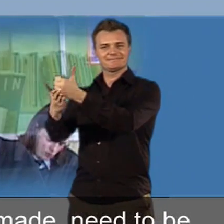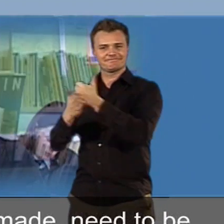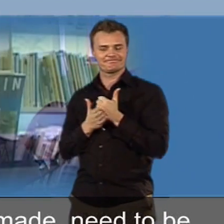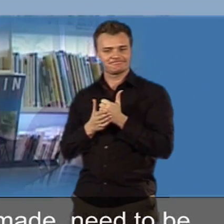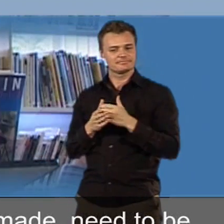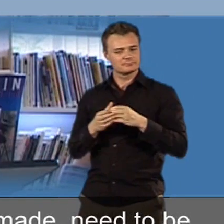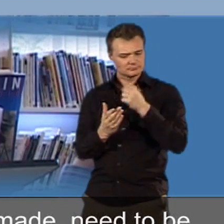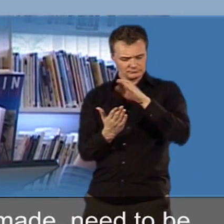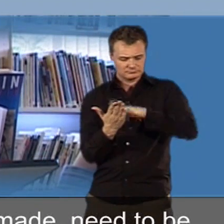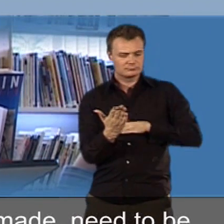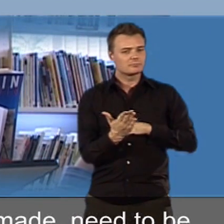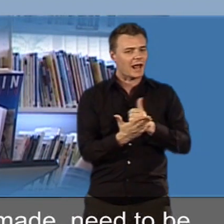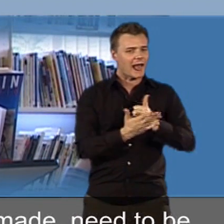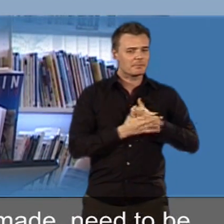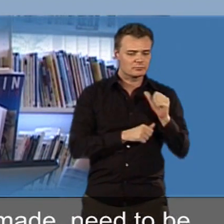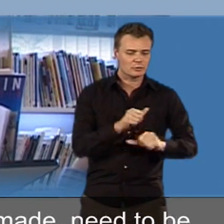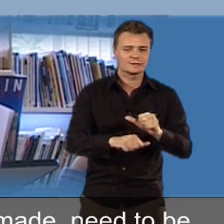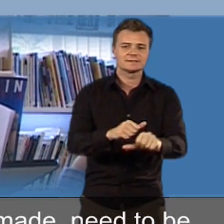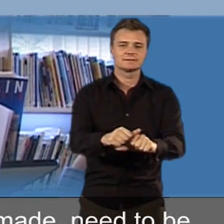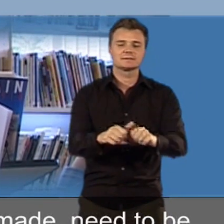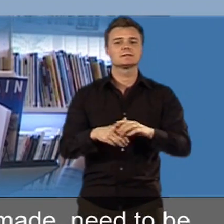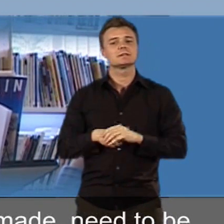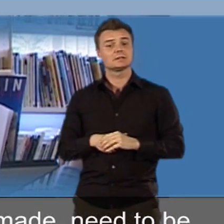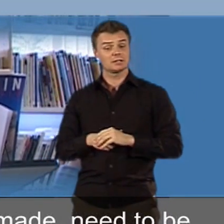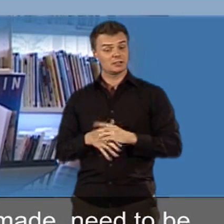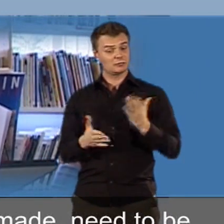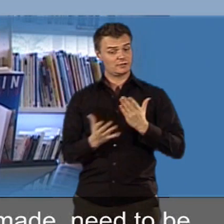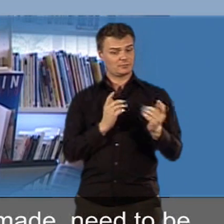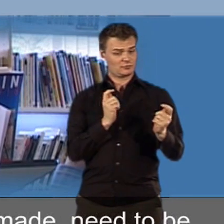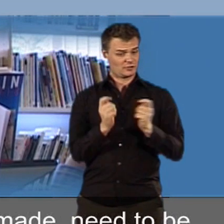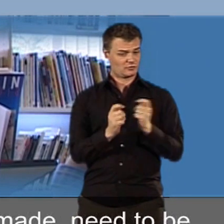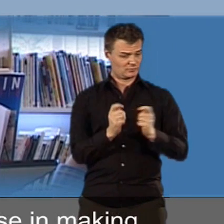Reasonable adjustments once made need to be reviewed regularly and revised.